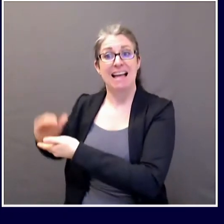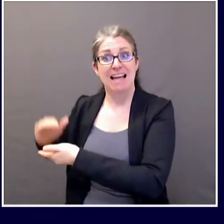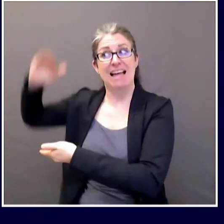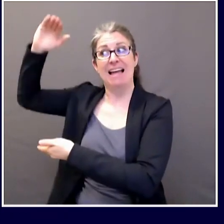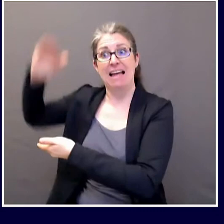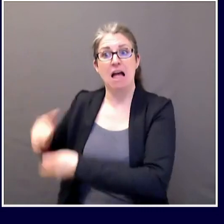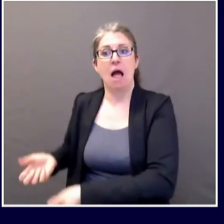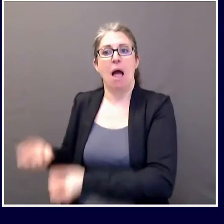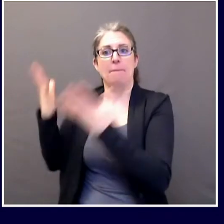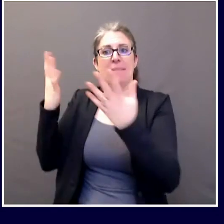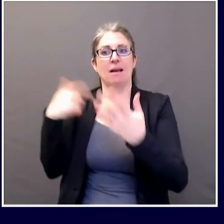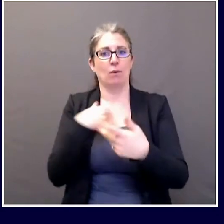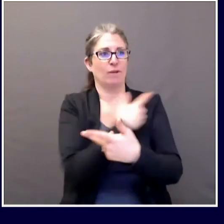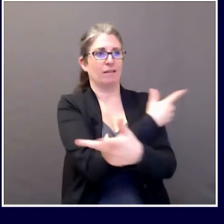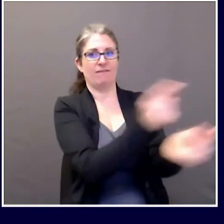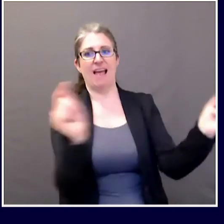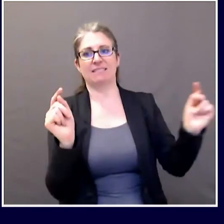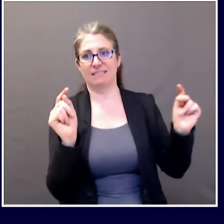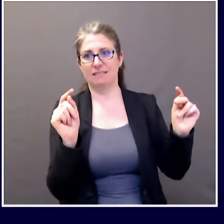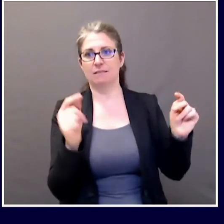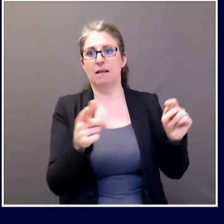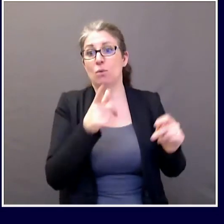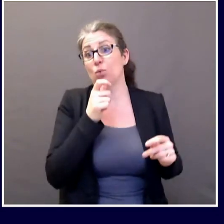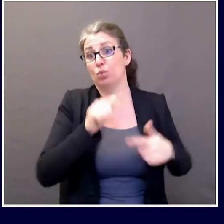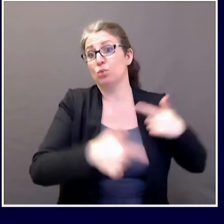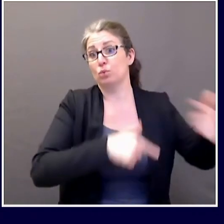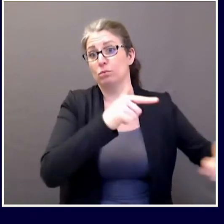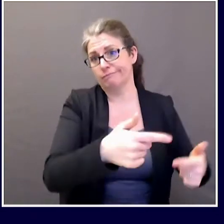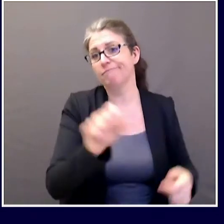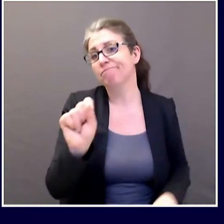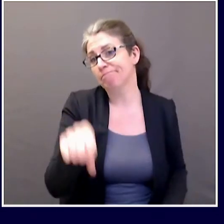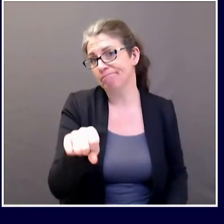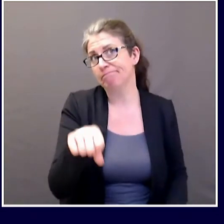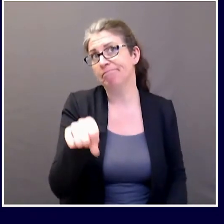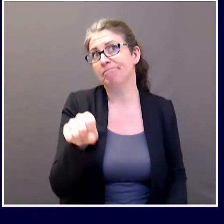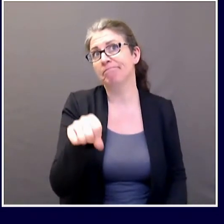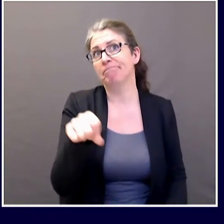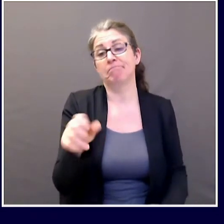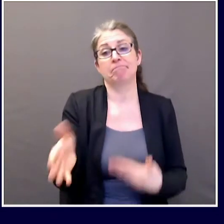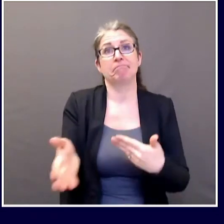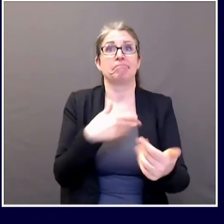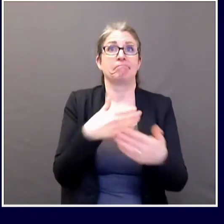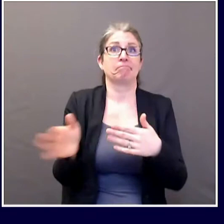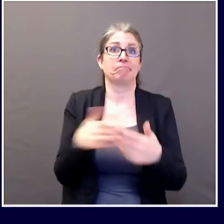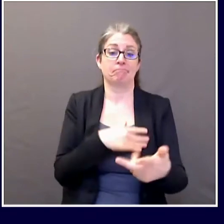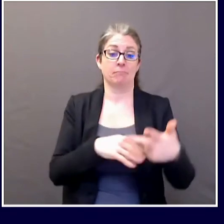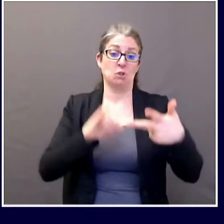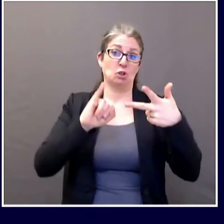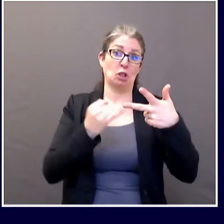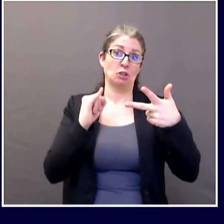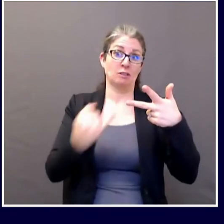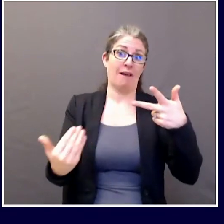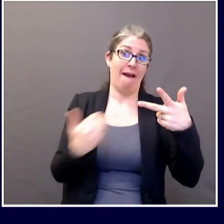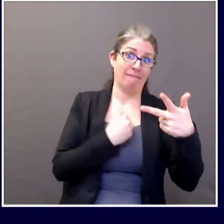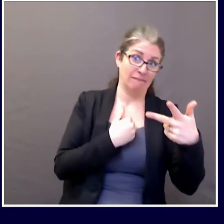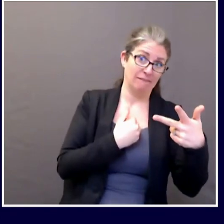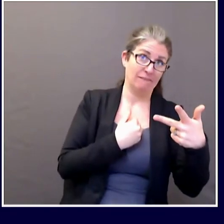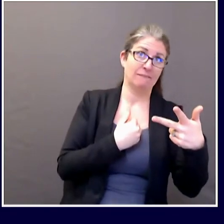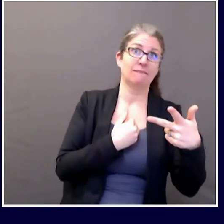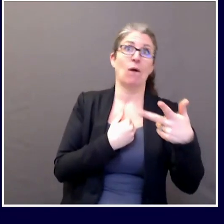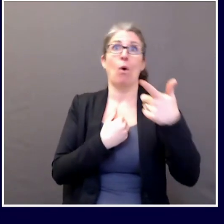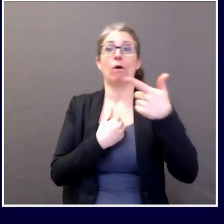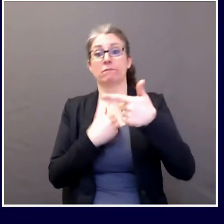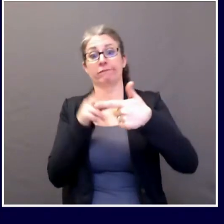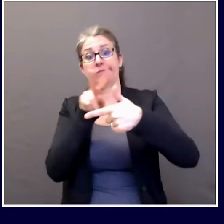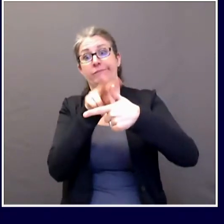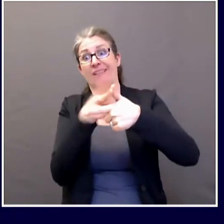vaccines of any manufacturer, Johnson & Johnson or the others, that will help us plug into our analysis of what